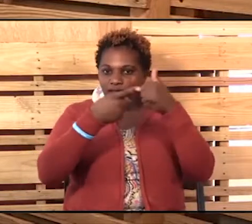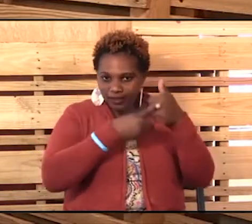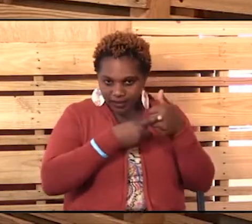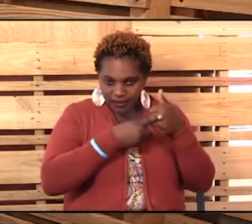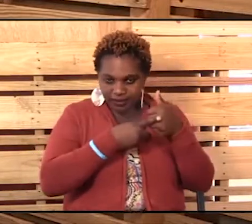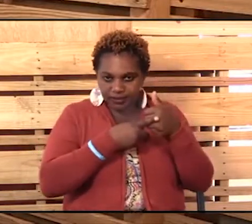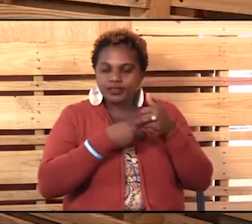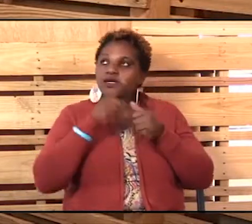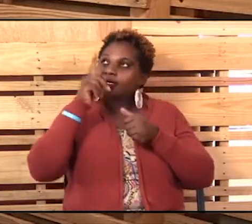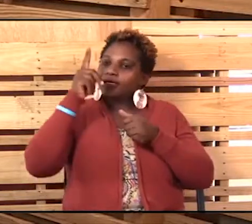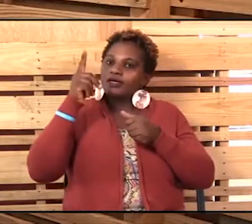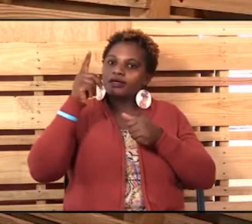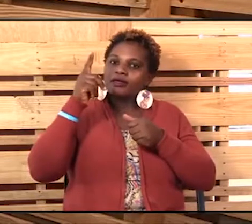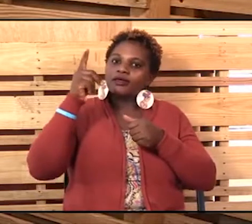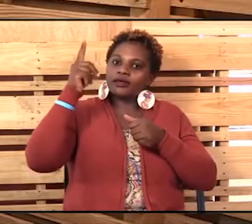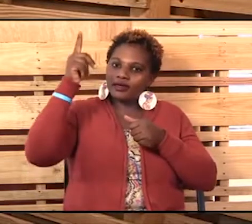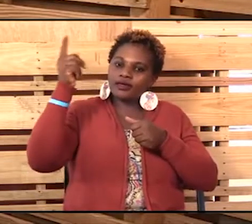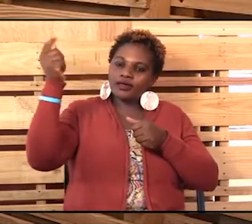Mark 16:6.